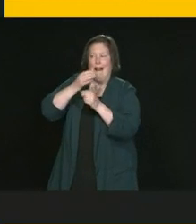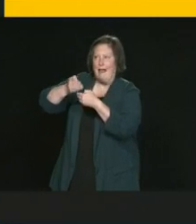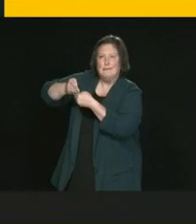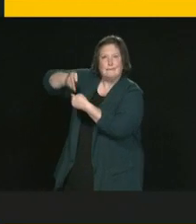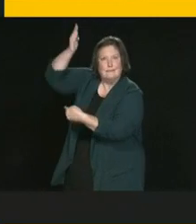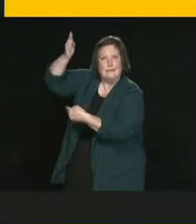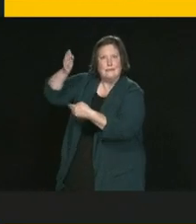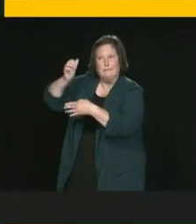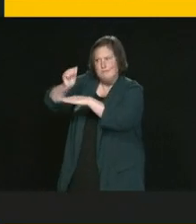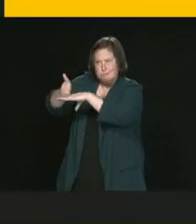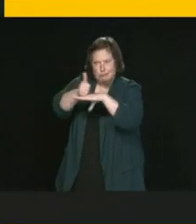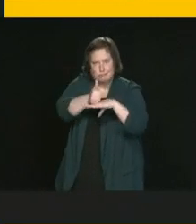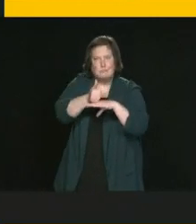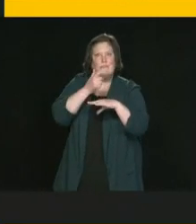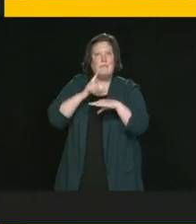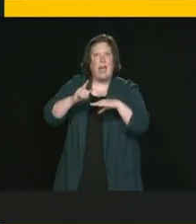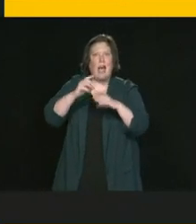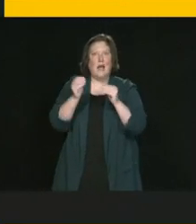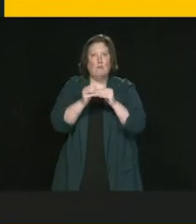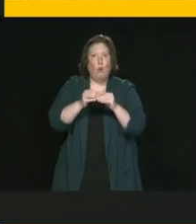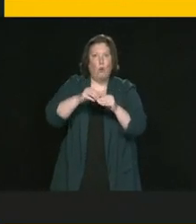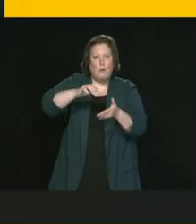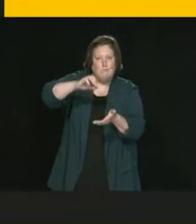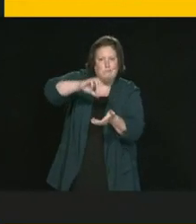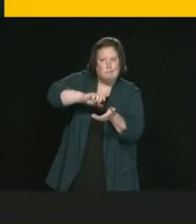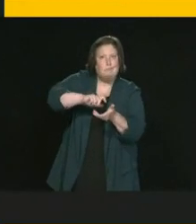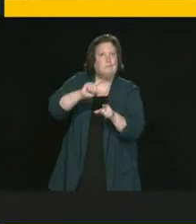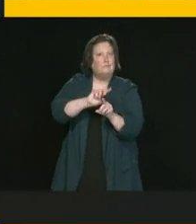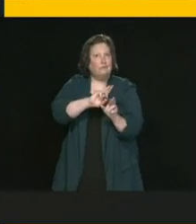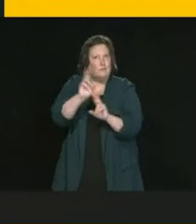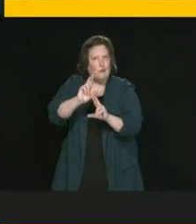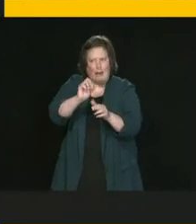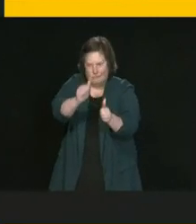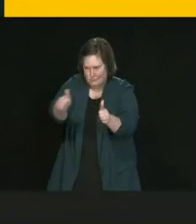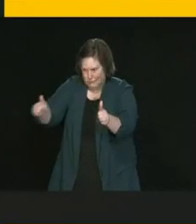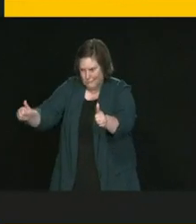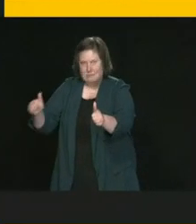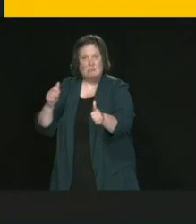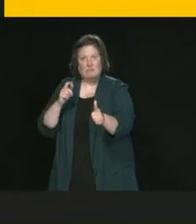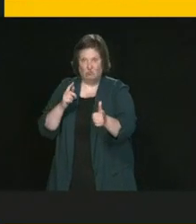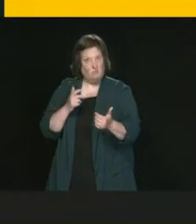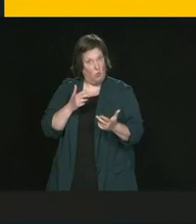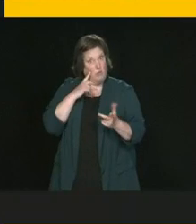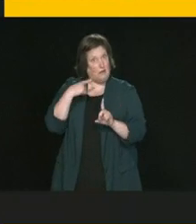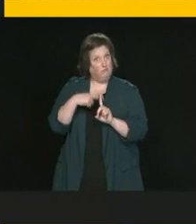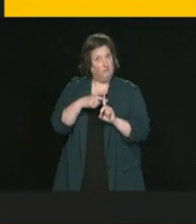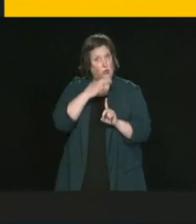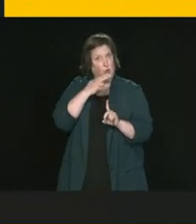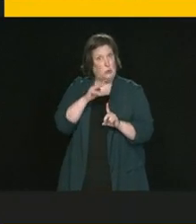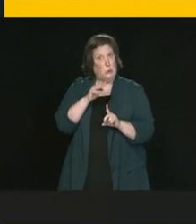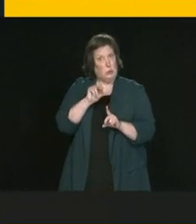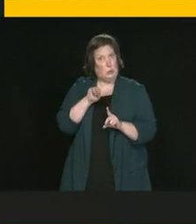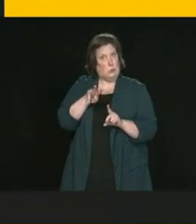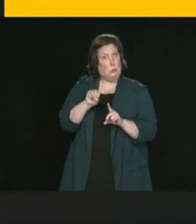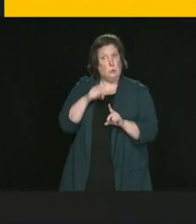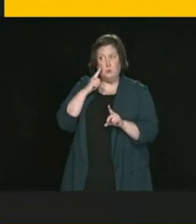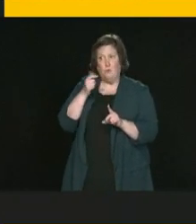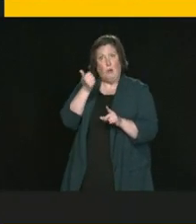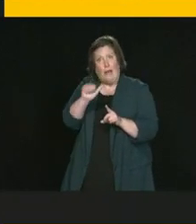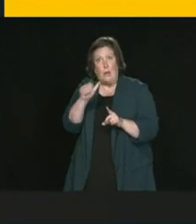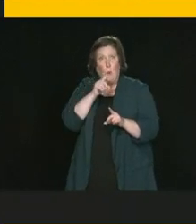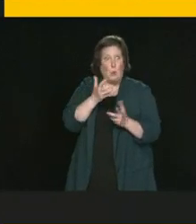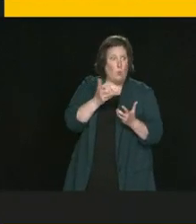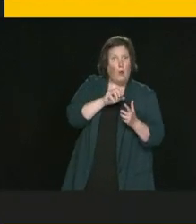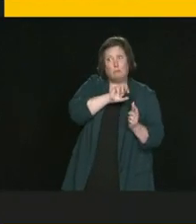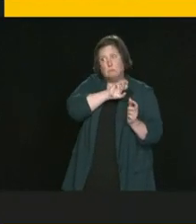additional hand-washing stations to comply with public health guidelines. That's good news for people who are now back on the job and